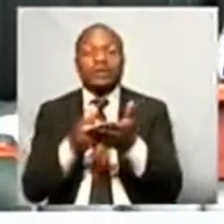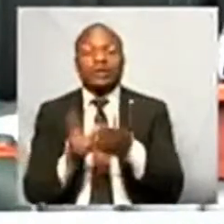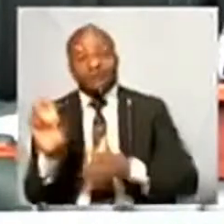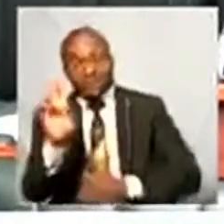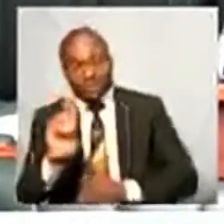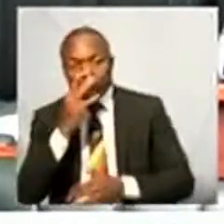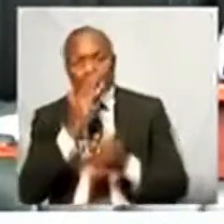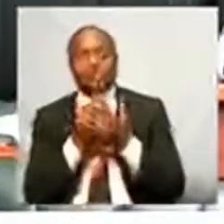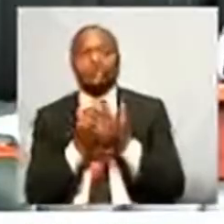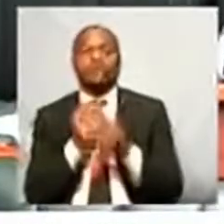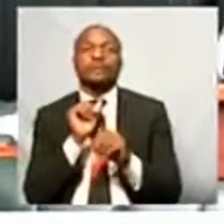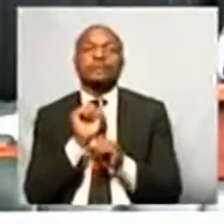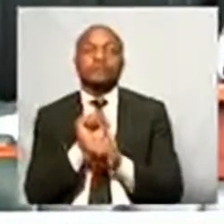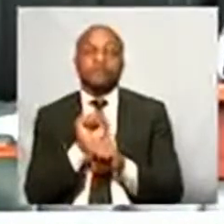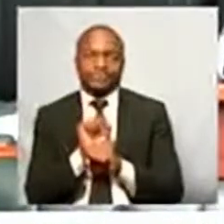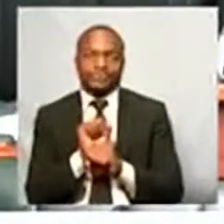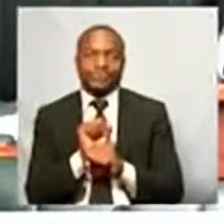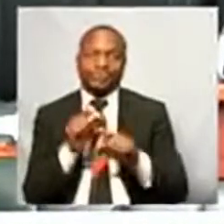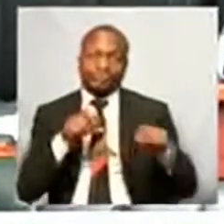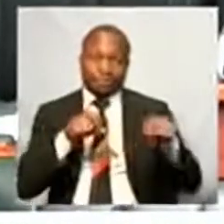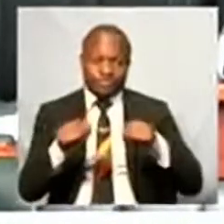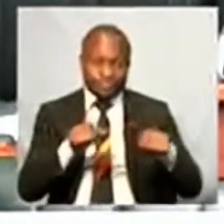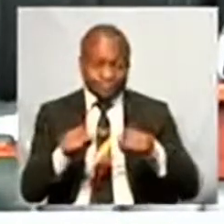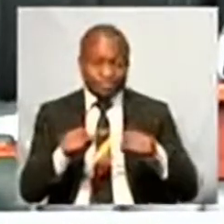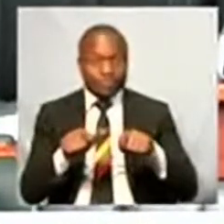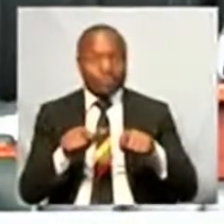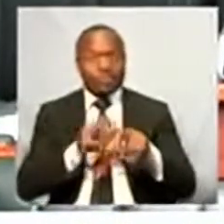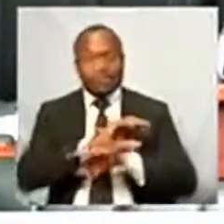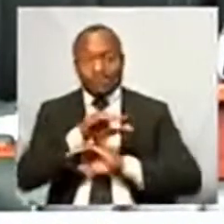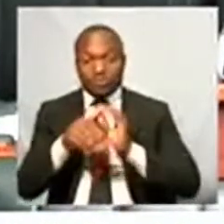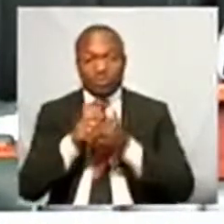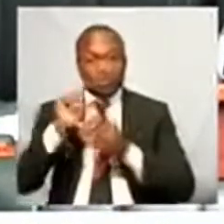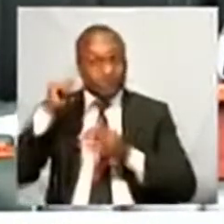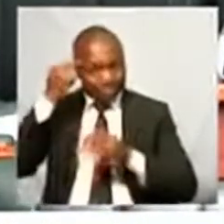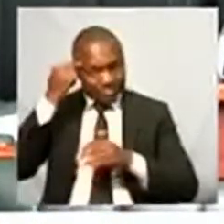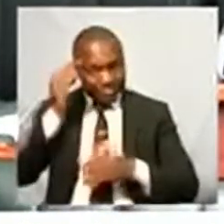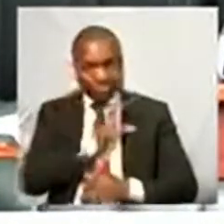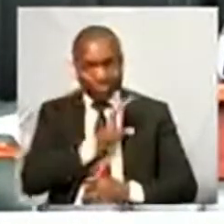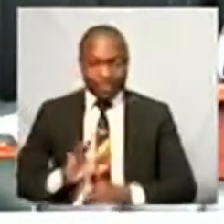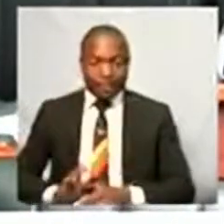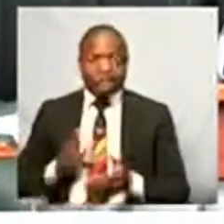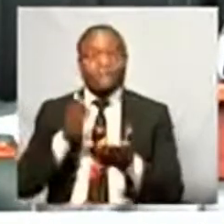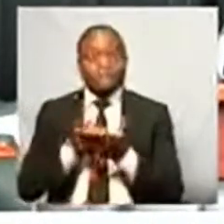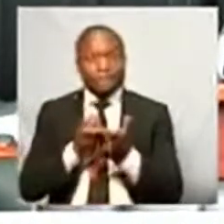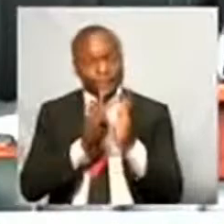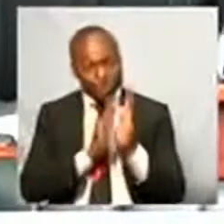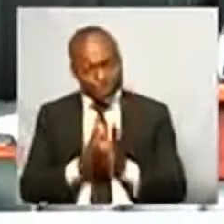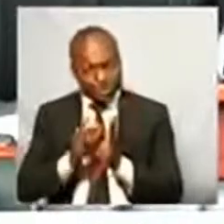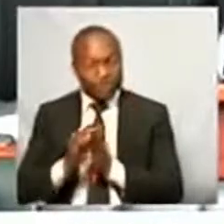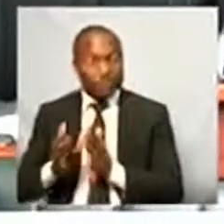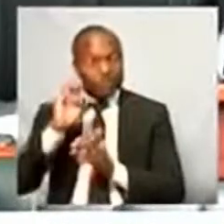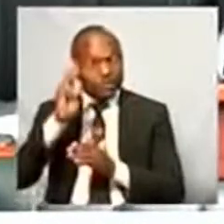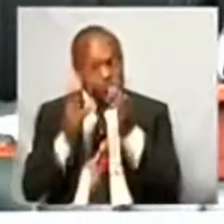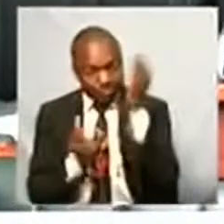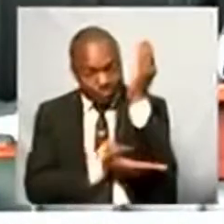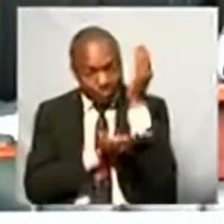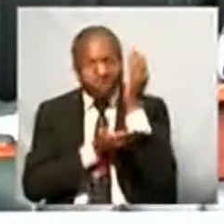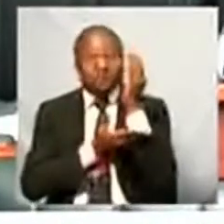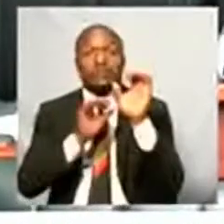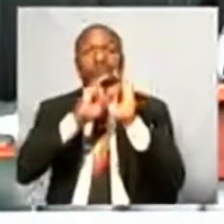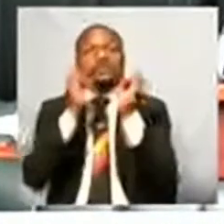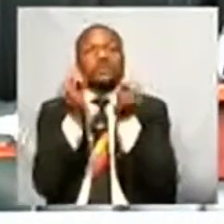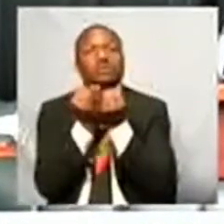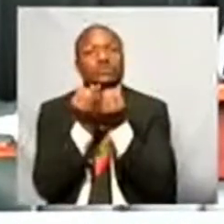good governance across all state enterprises. This measure is expected to enhance institutional